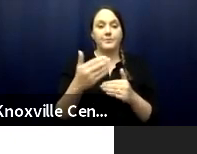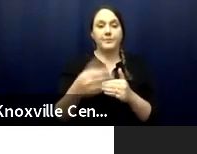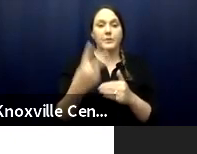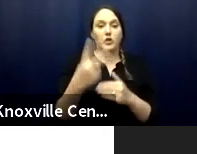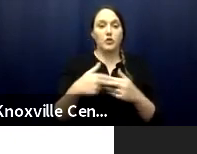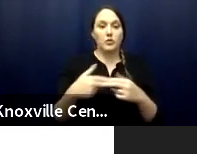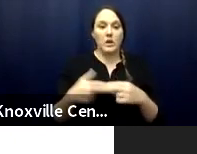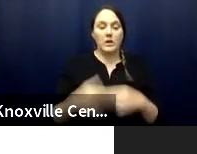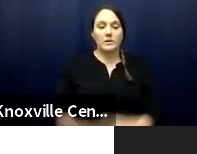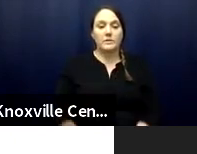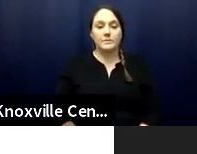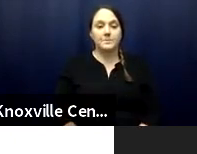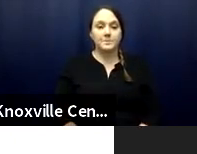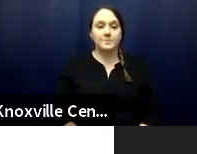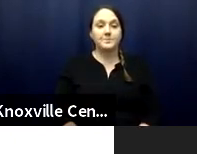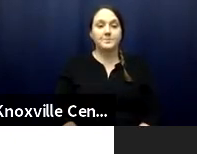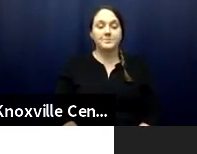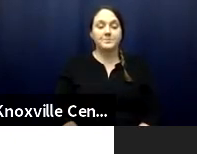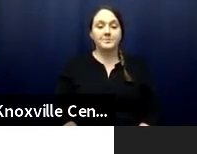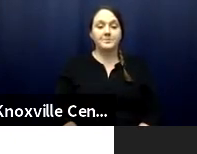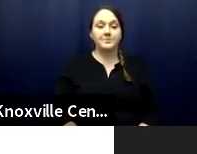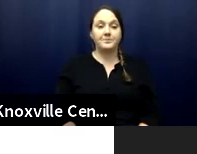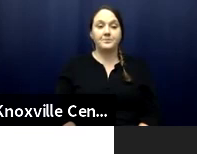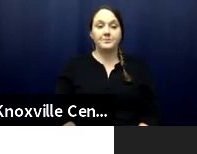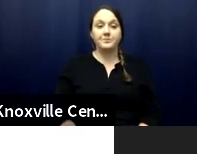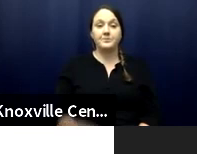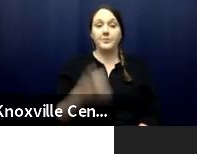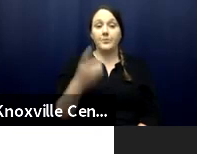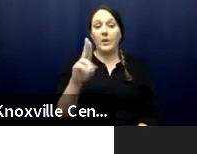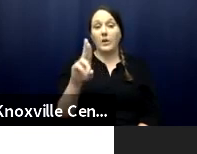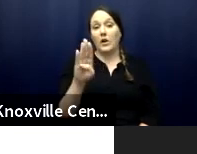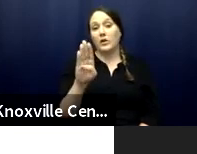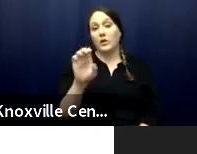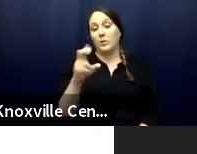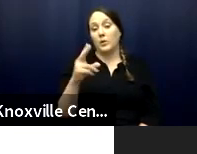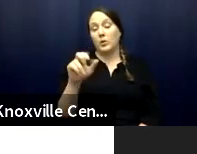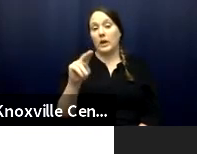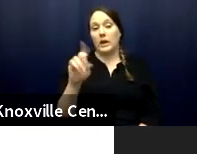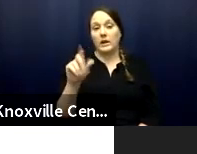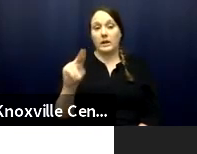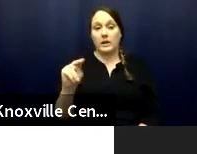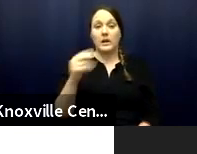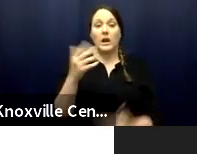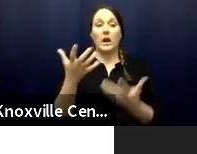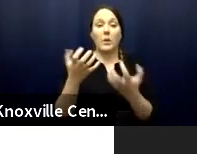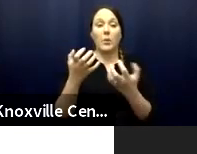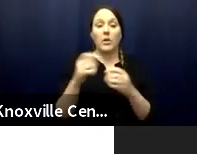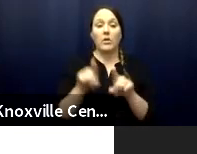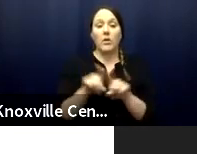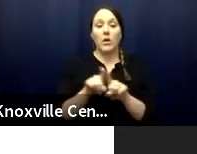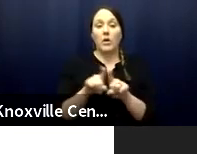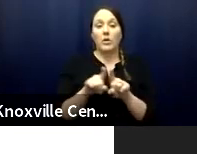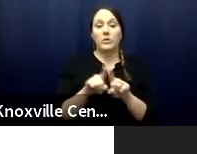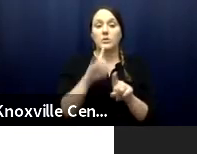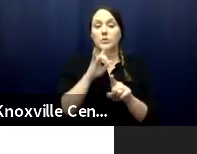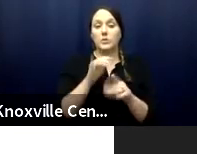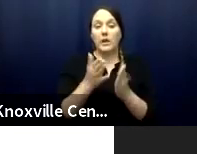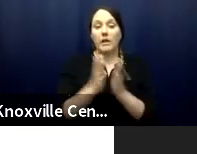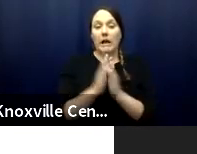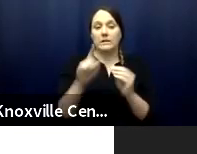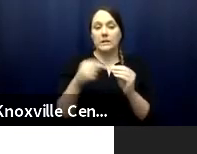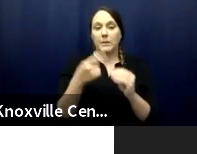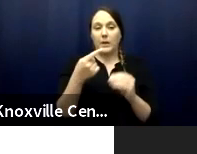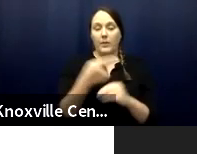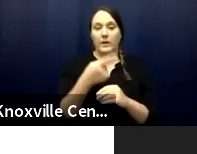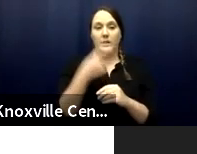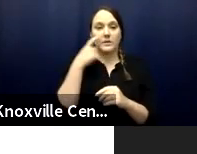please. And then Dr. Buchanan, I wanted to also really ask about this,